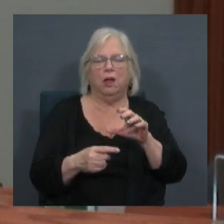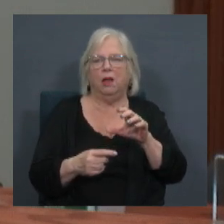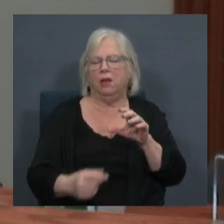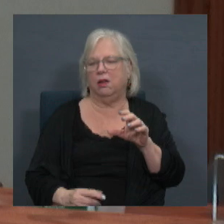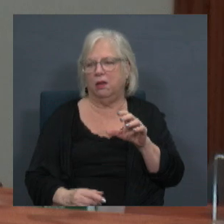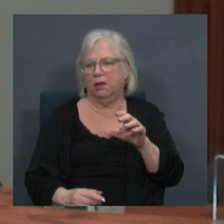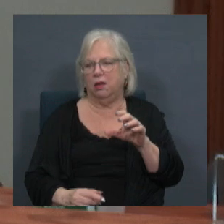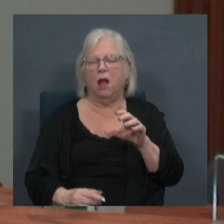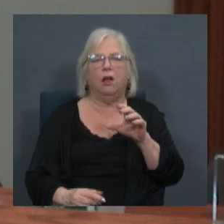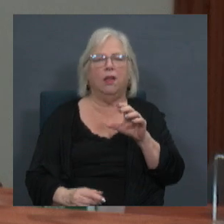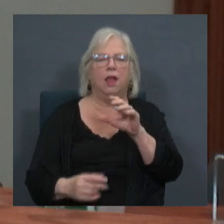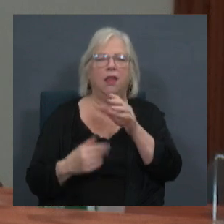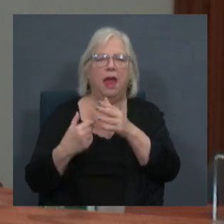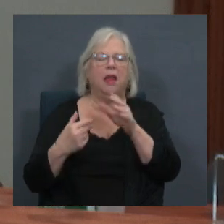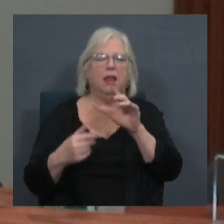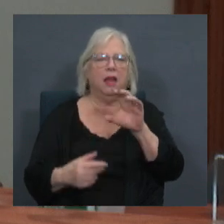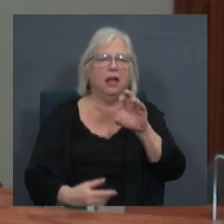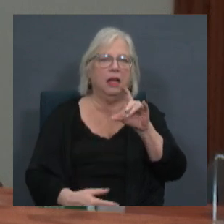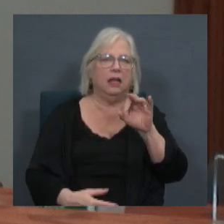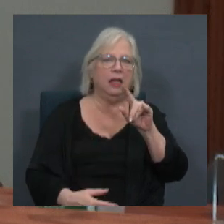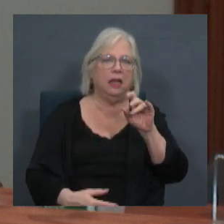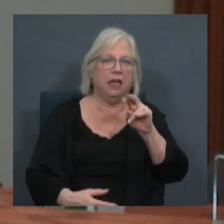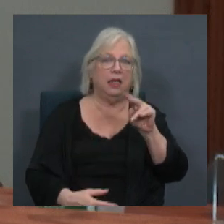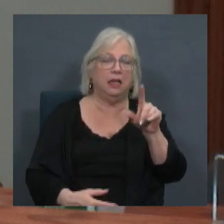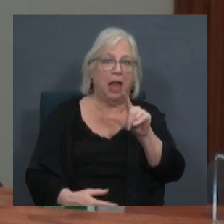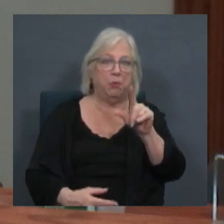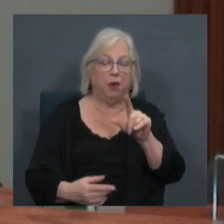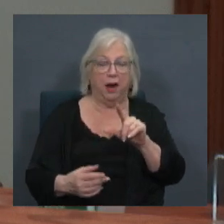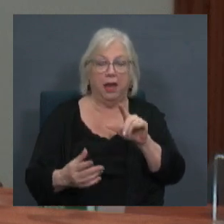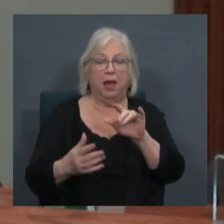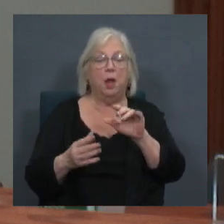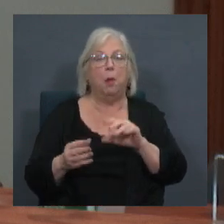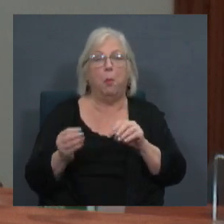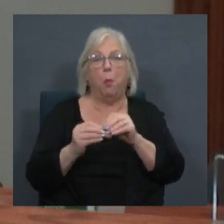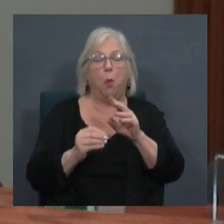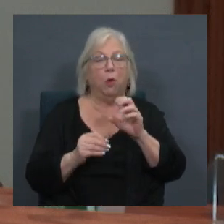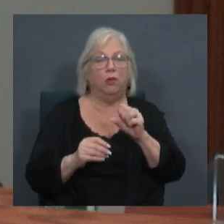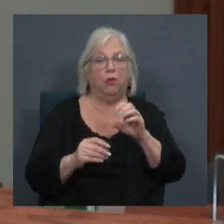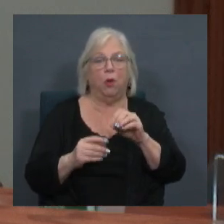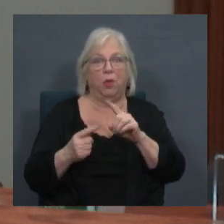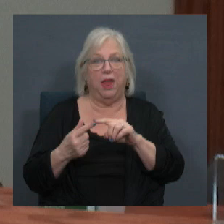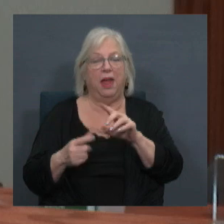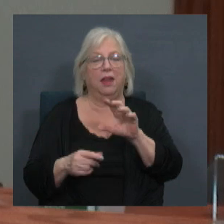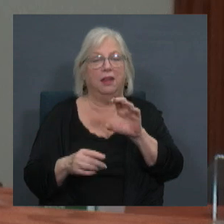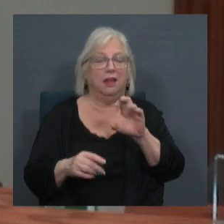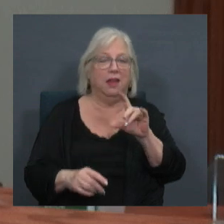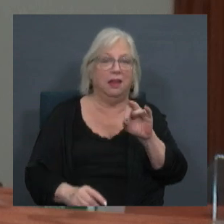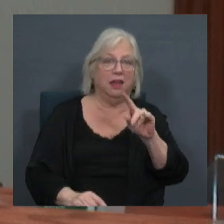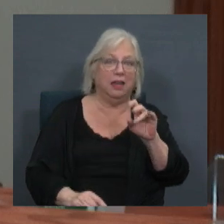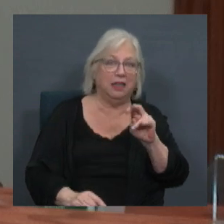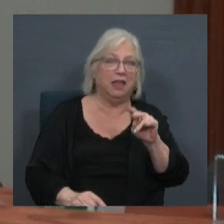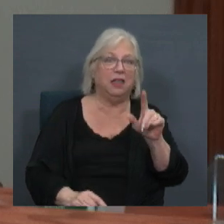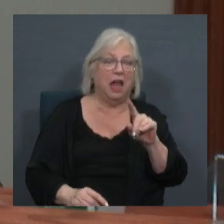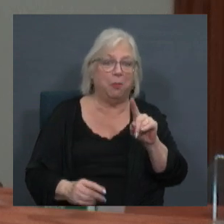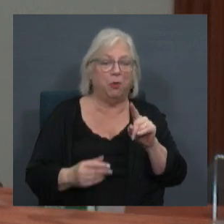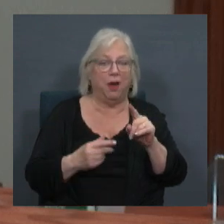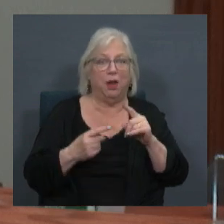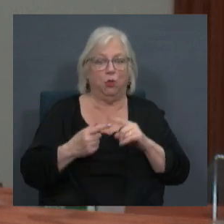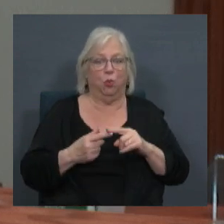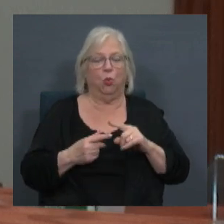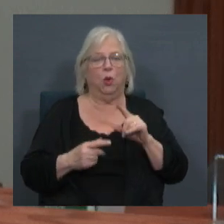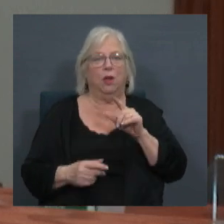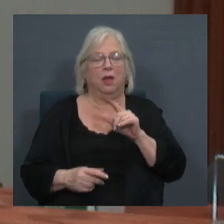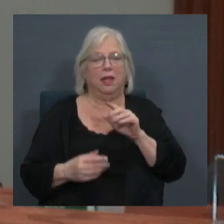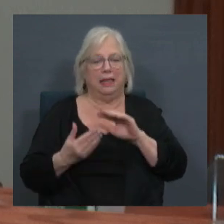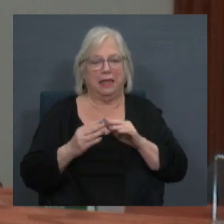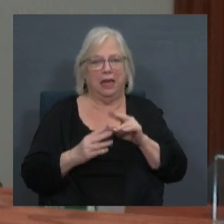just one of the things that I would urge you, and I'll call you, Bill, and give you all the numbers. But Certainly. if you talk